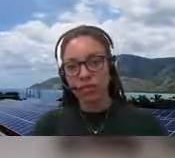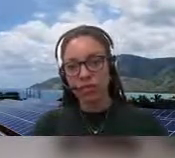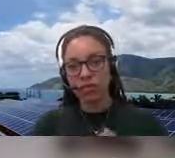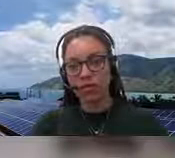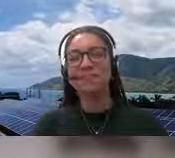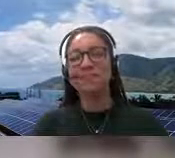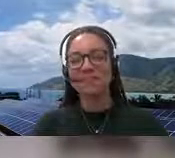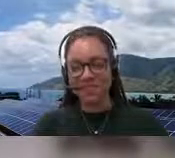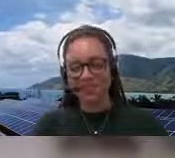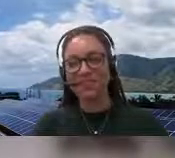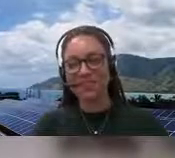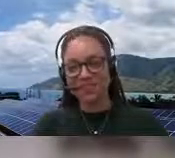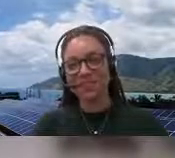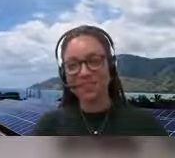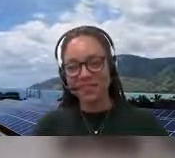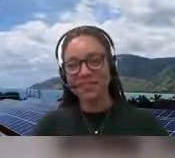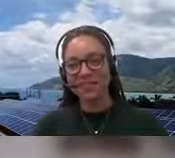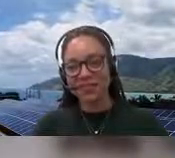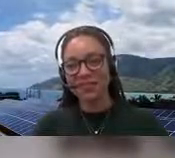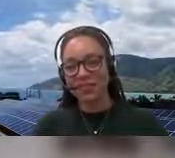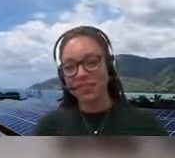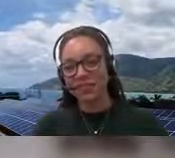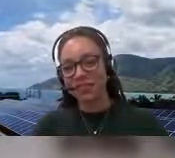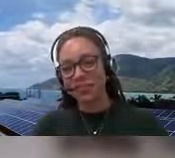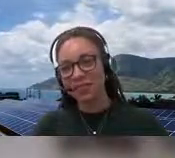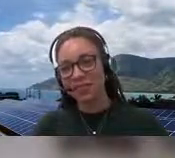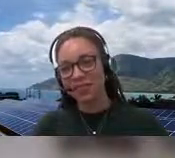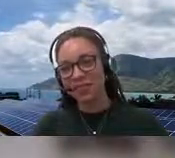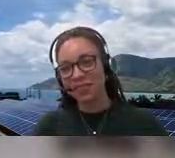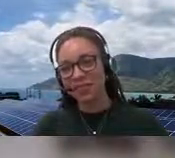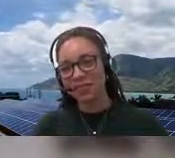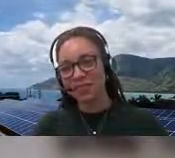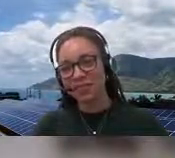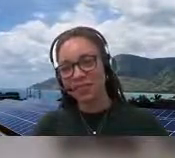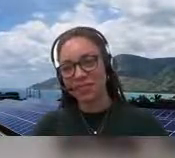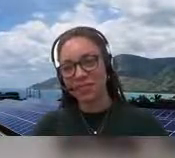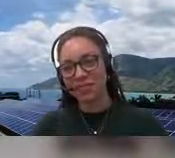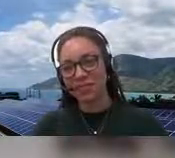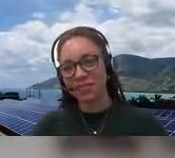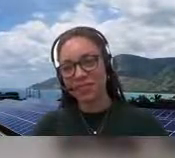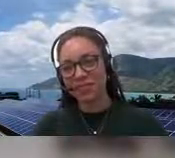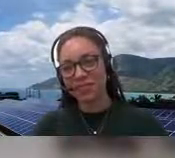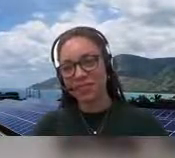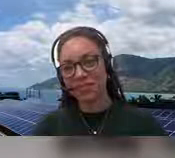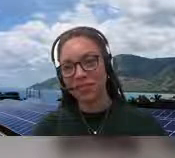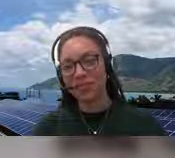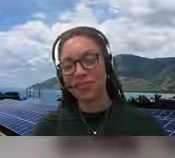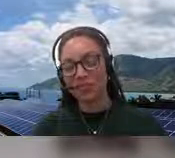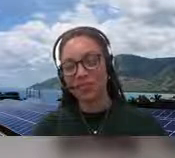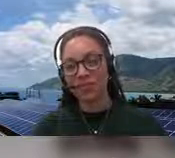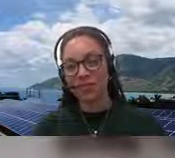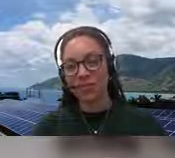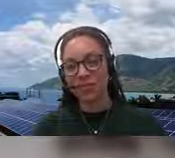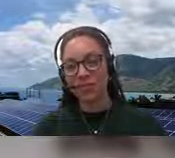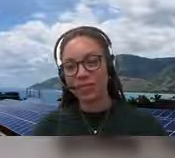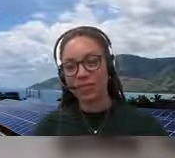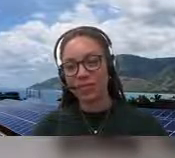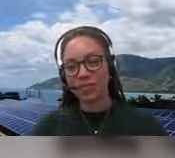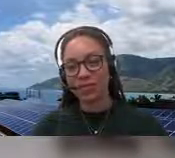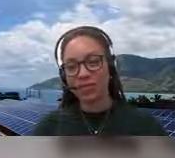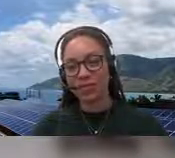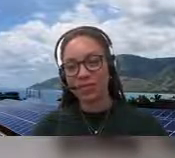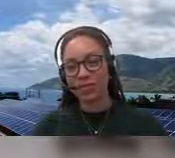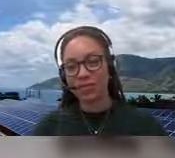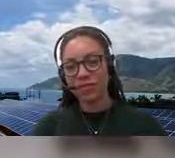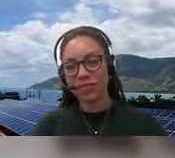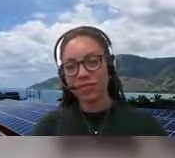Cobargo, which is in rural New South Wales, and their project partner with Essential Energy, the local DNSP.